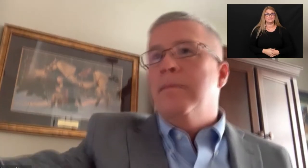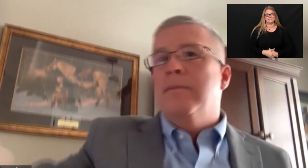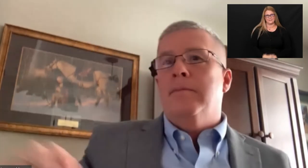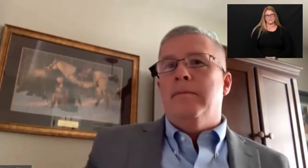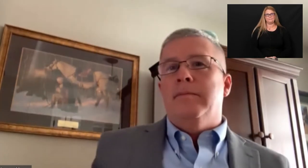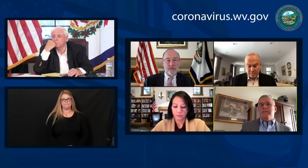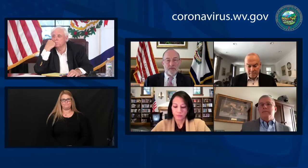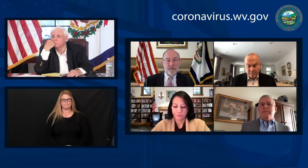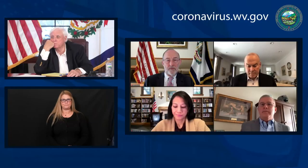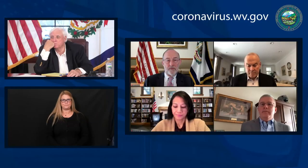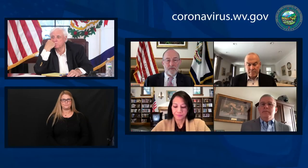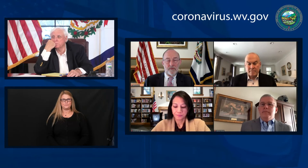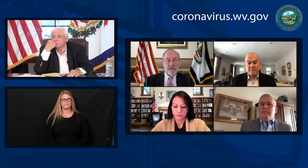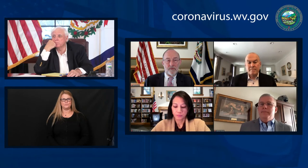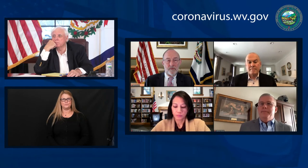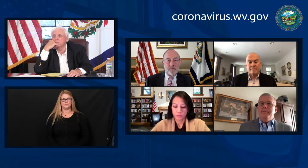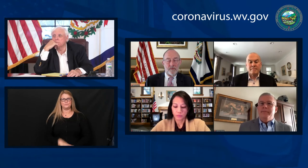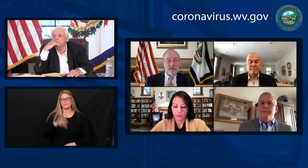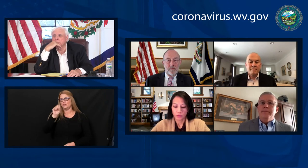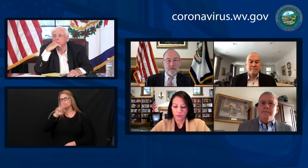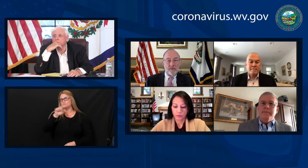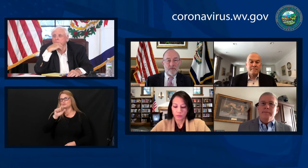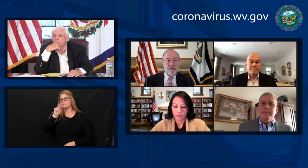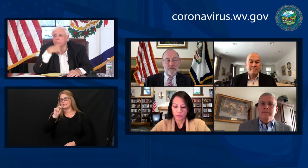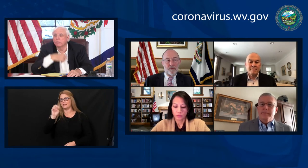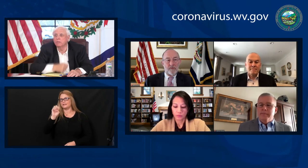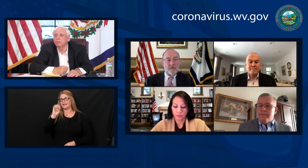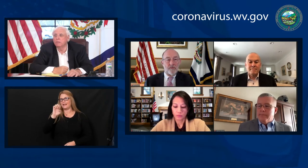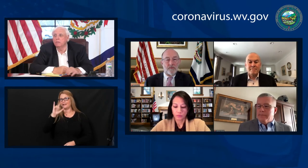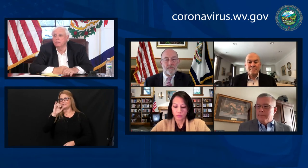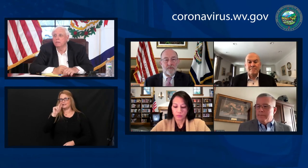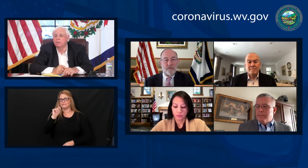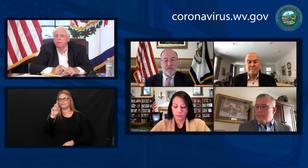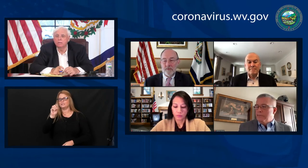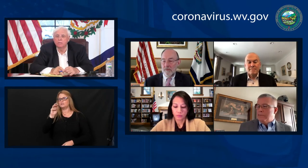All right, thank you, Kenny. Next, we'll go to Suzanne Elliott with the Dominion Post.